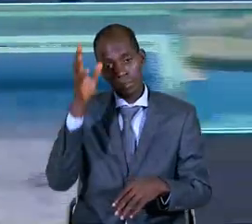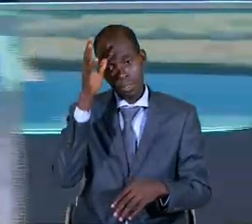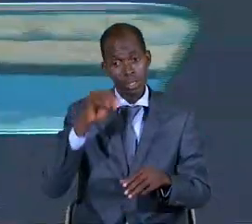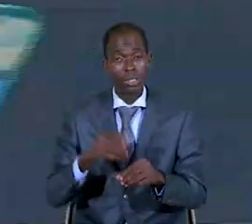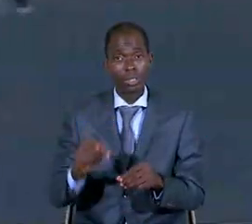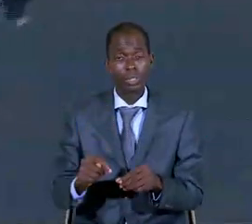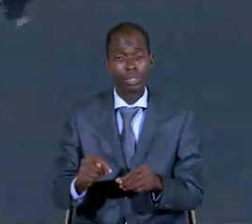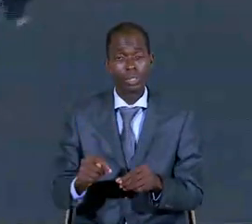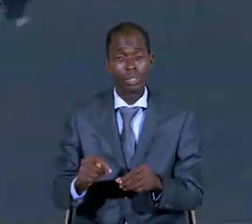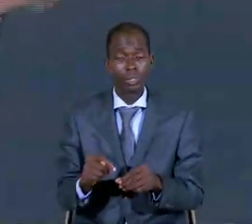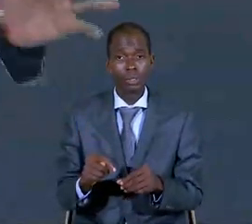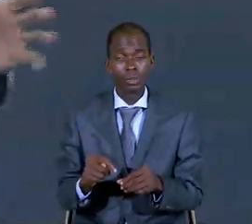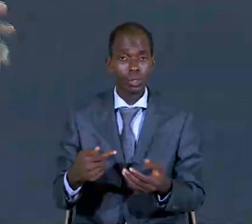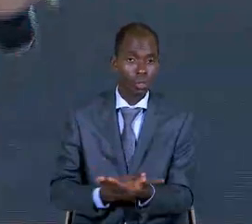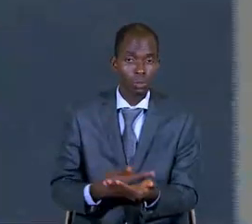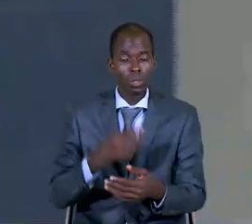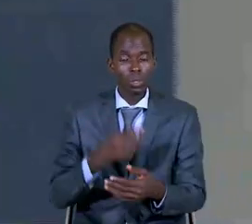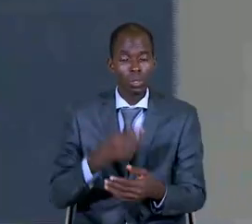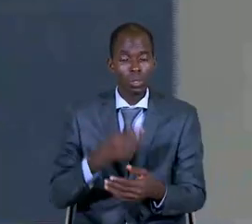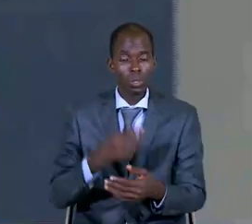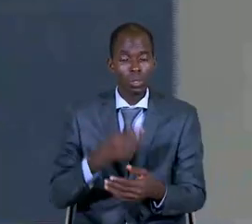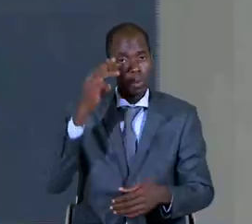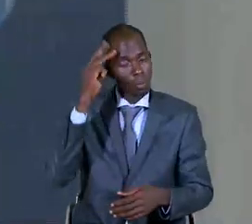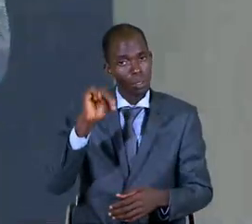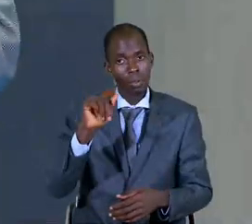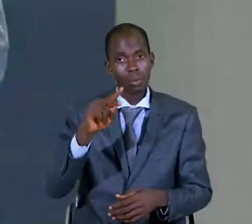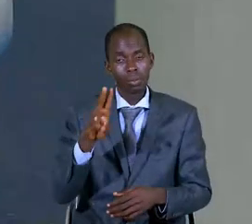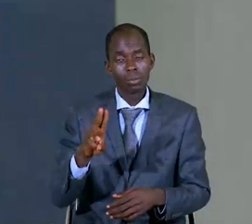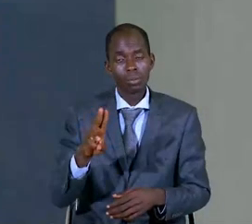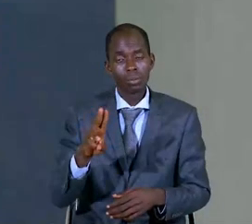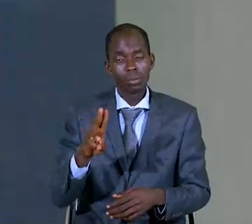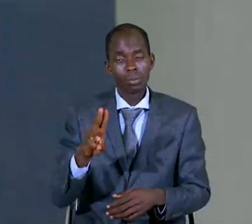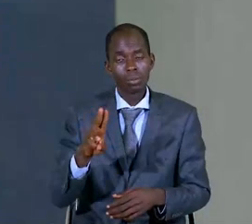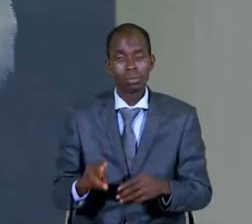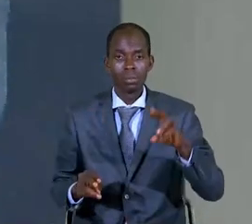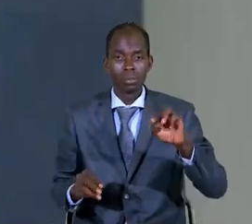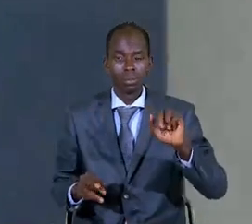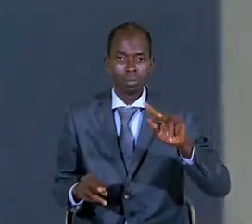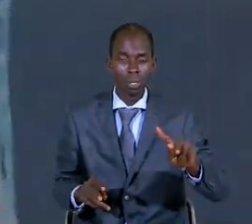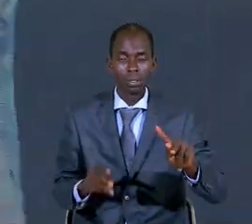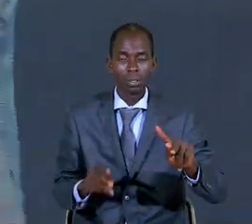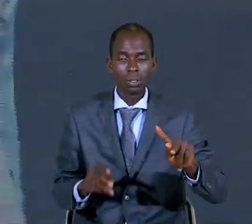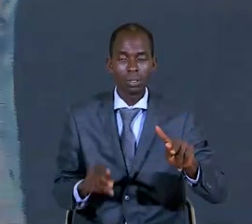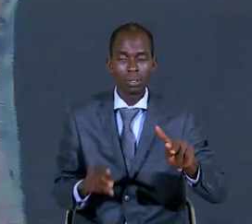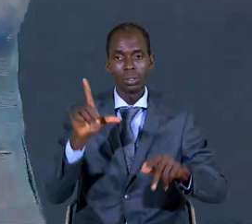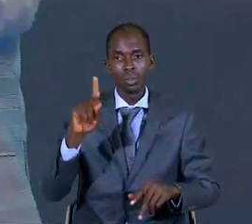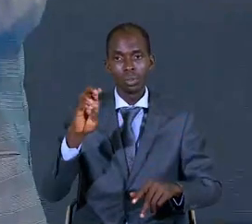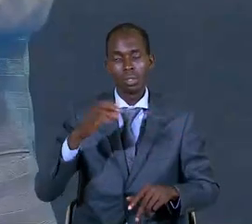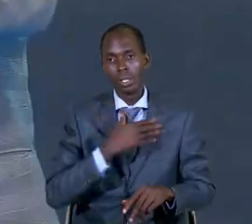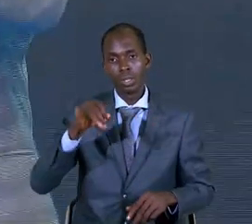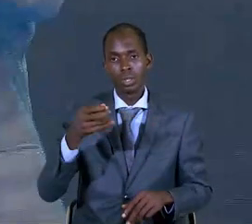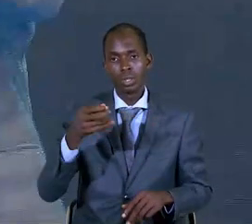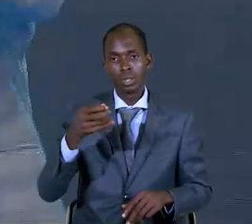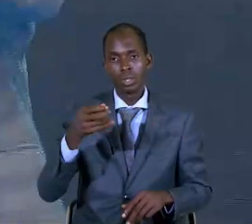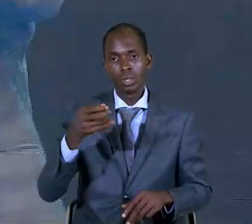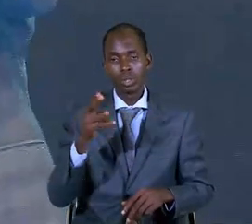Gospels, Matthew, Mark, Luke, and John, dispensation of the Son. And from the Acts of the